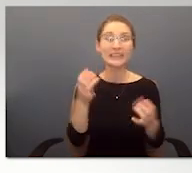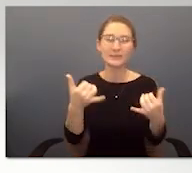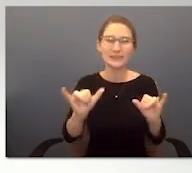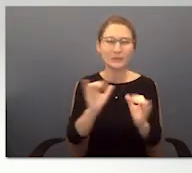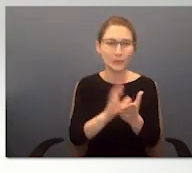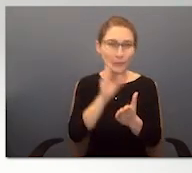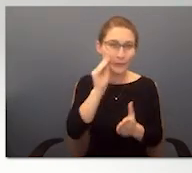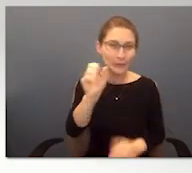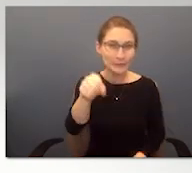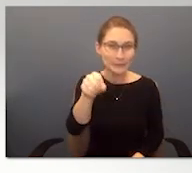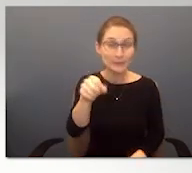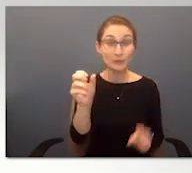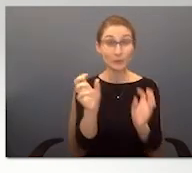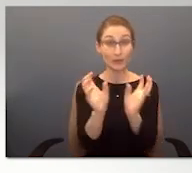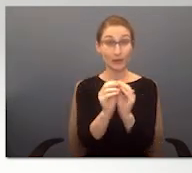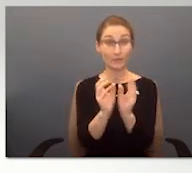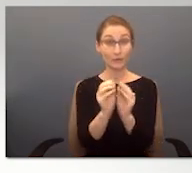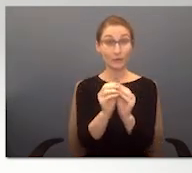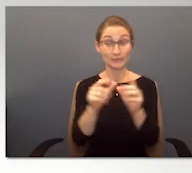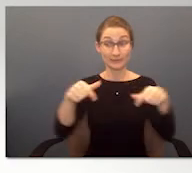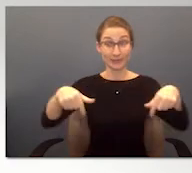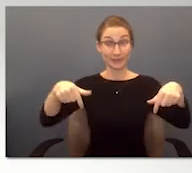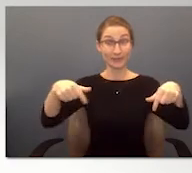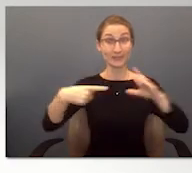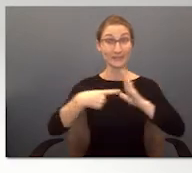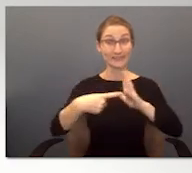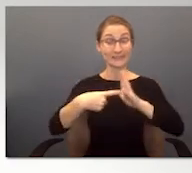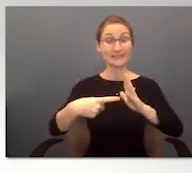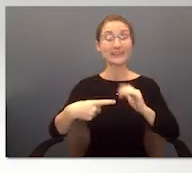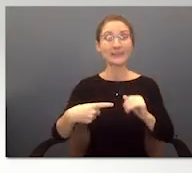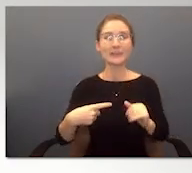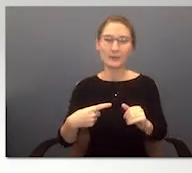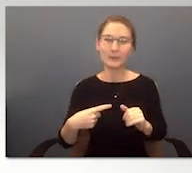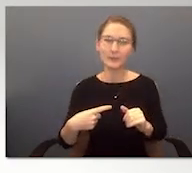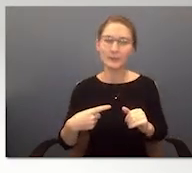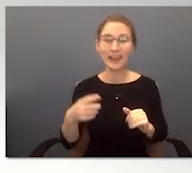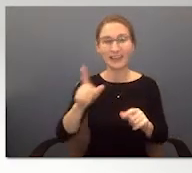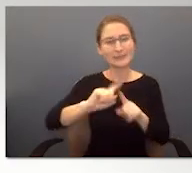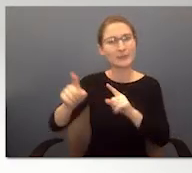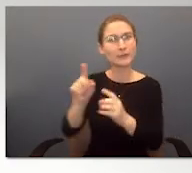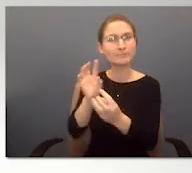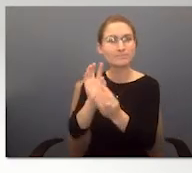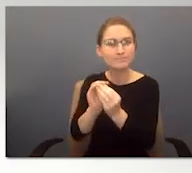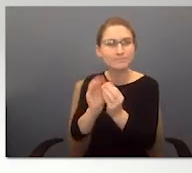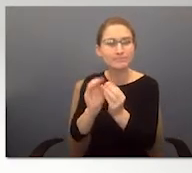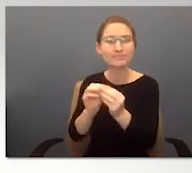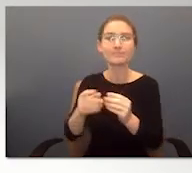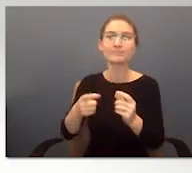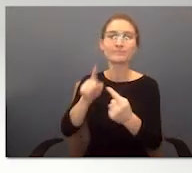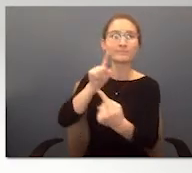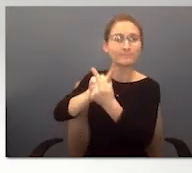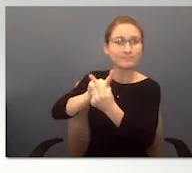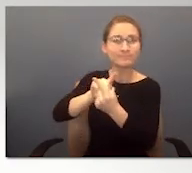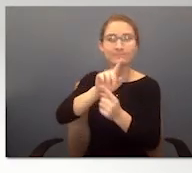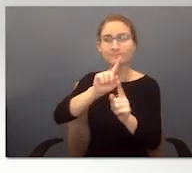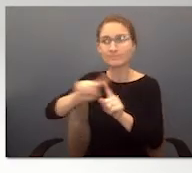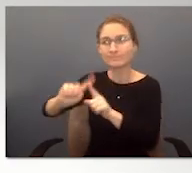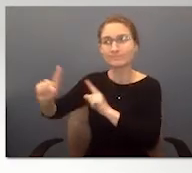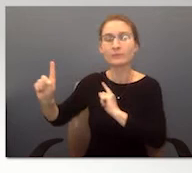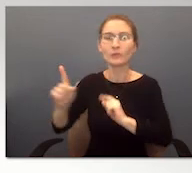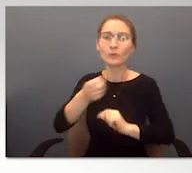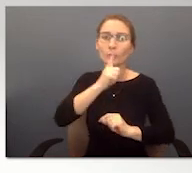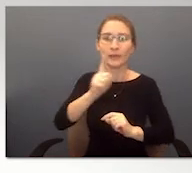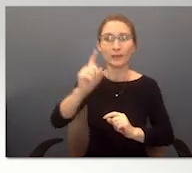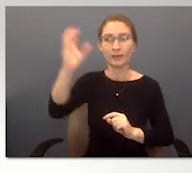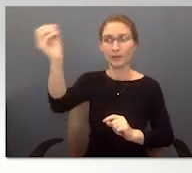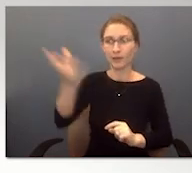So conferences like this, experiences like I had this afternoon with Marisol and her team really are